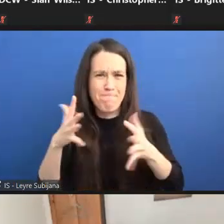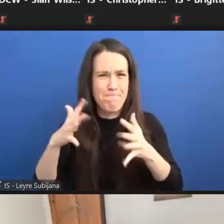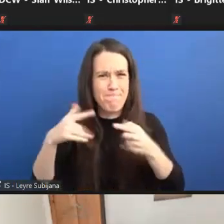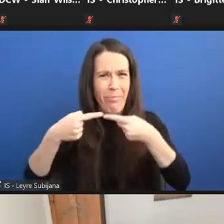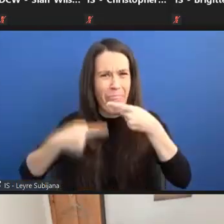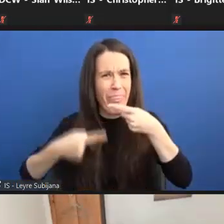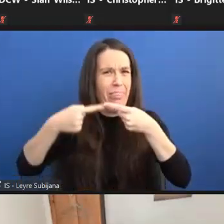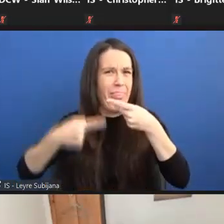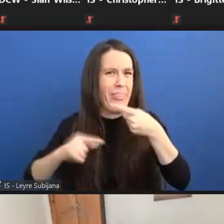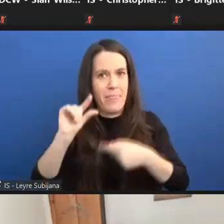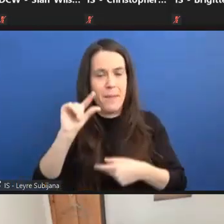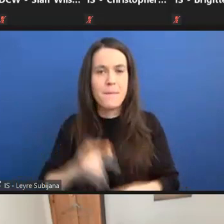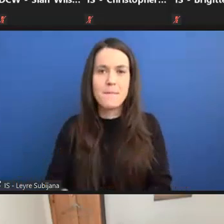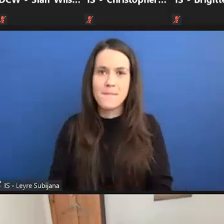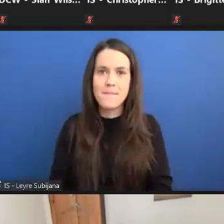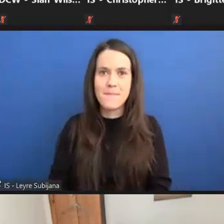Mm.